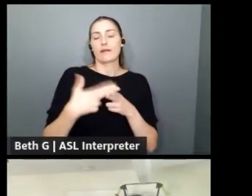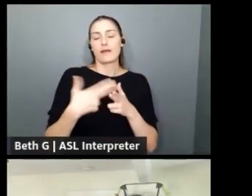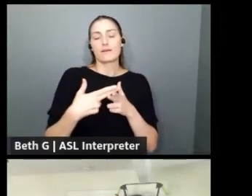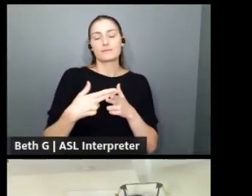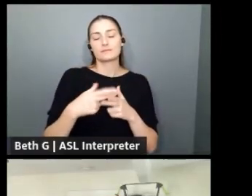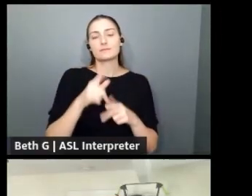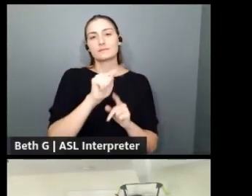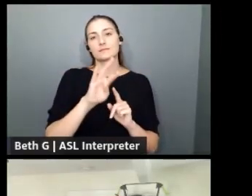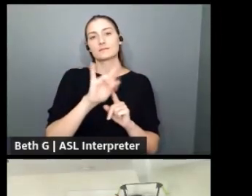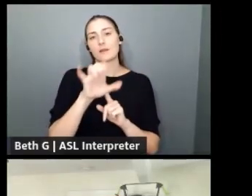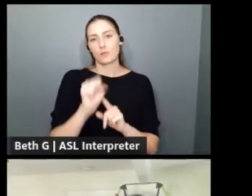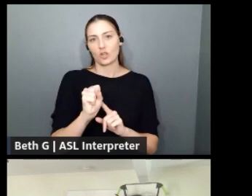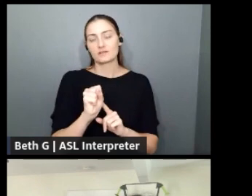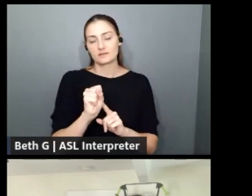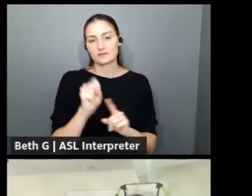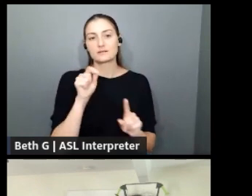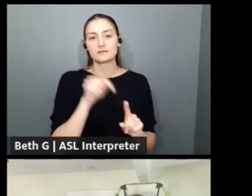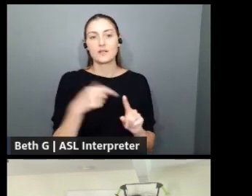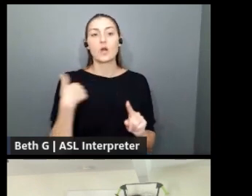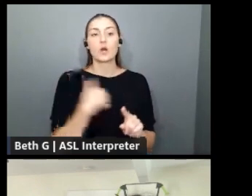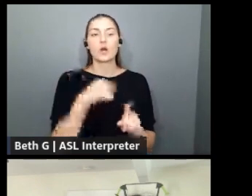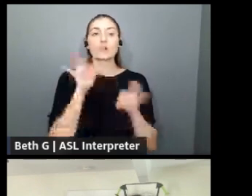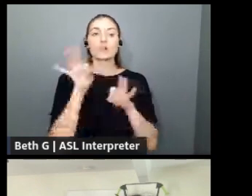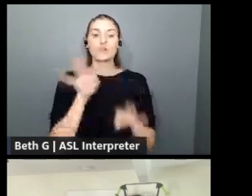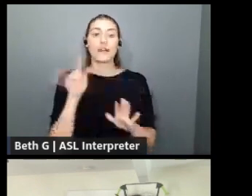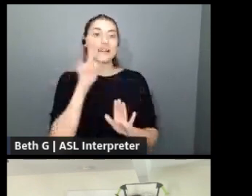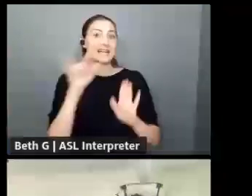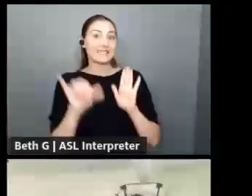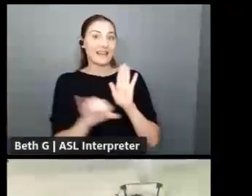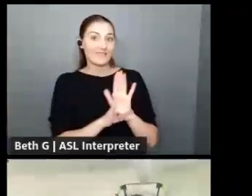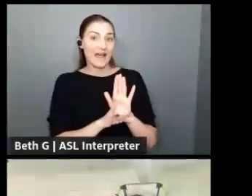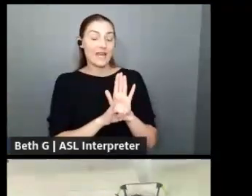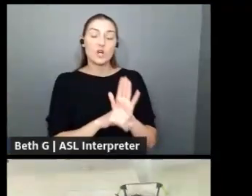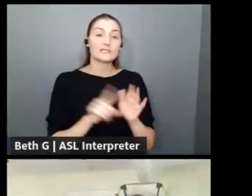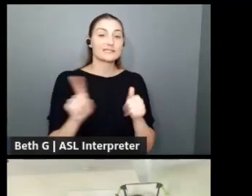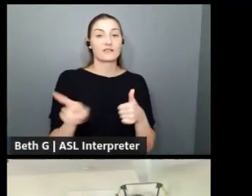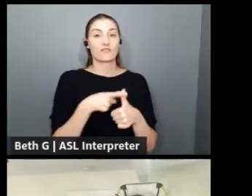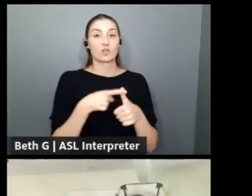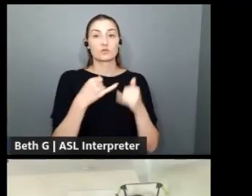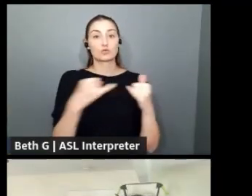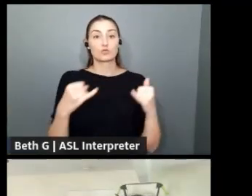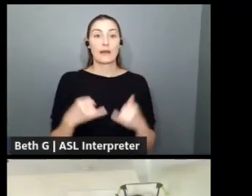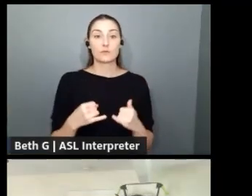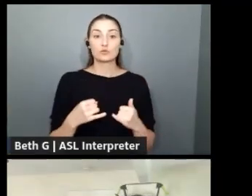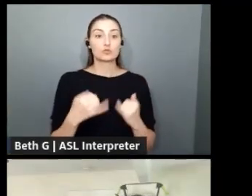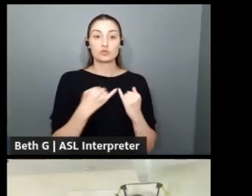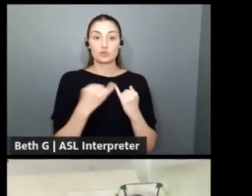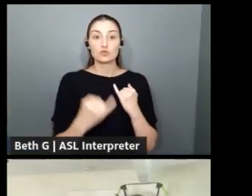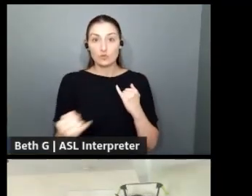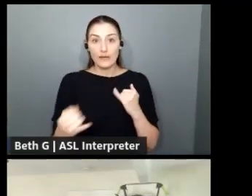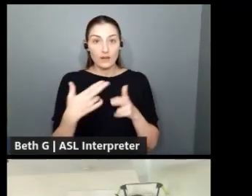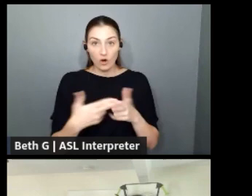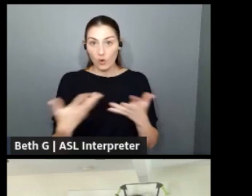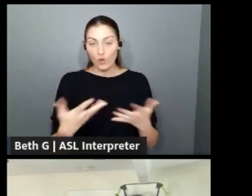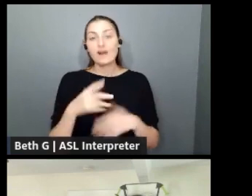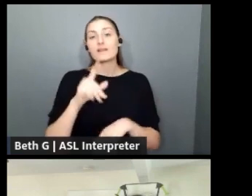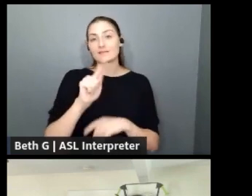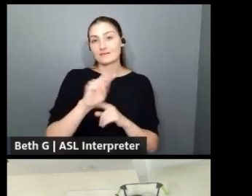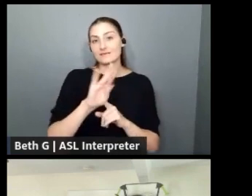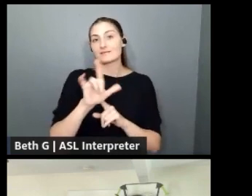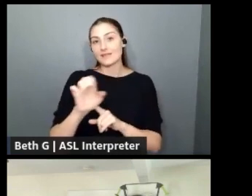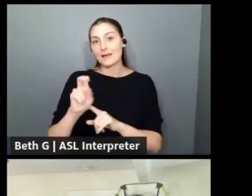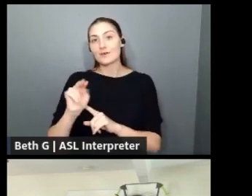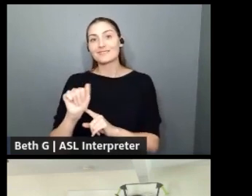And we've defined the identifier, the first parameter, as a string called table name. And